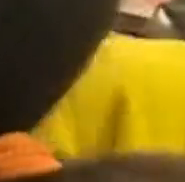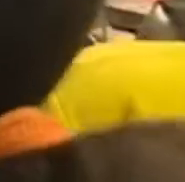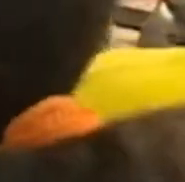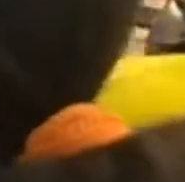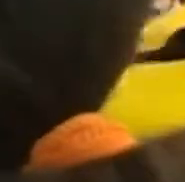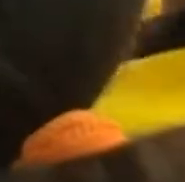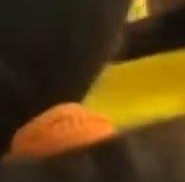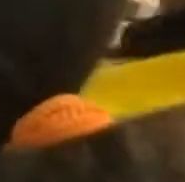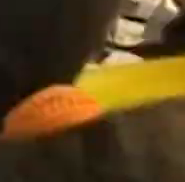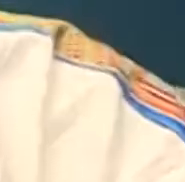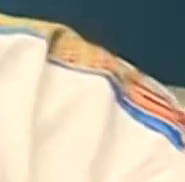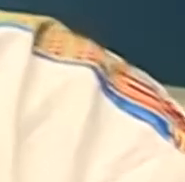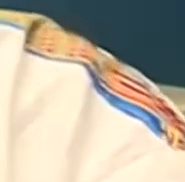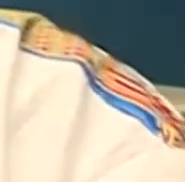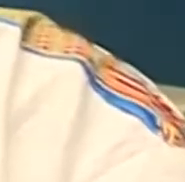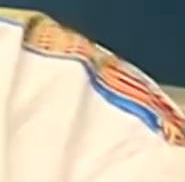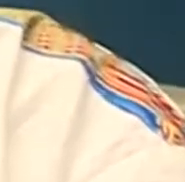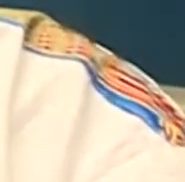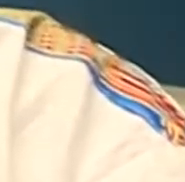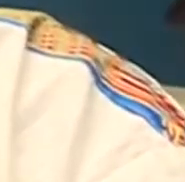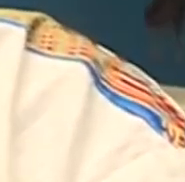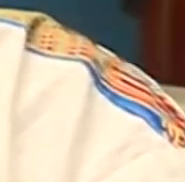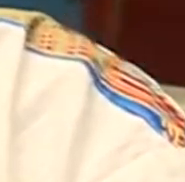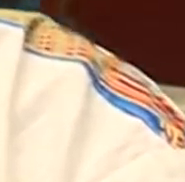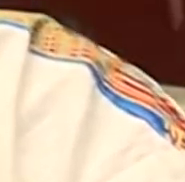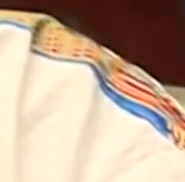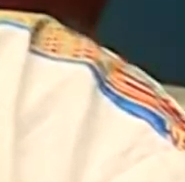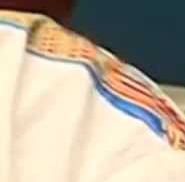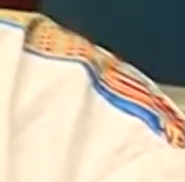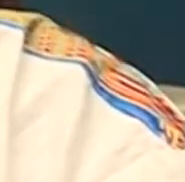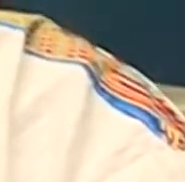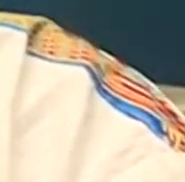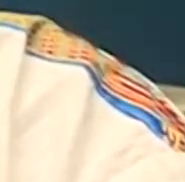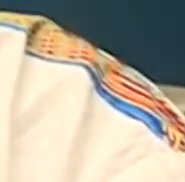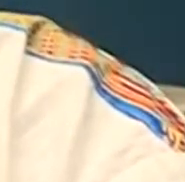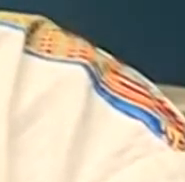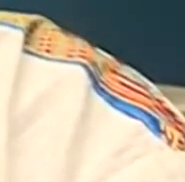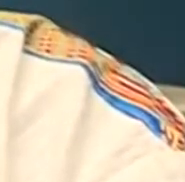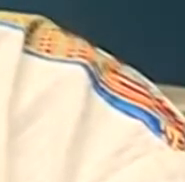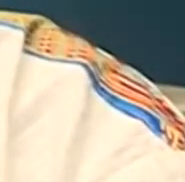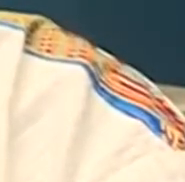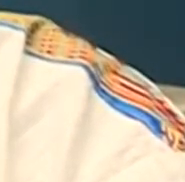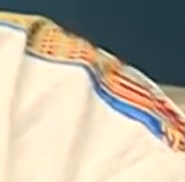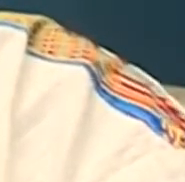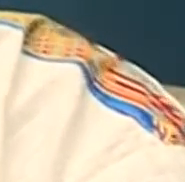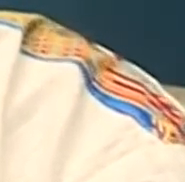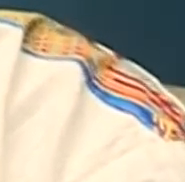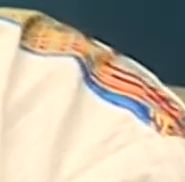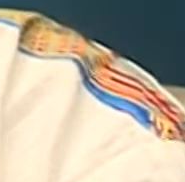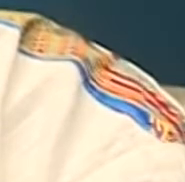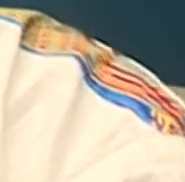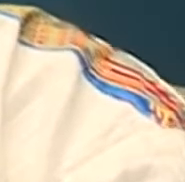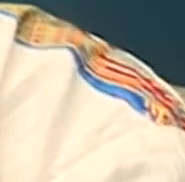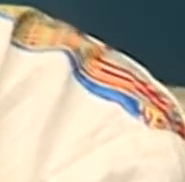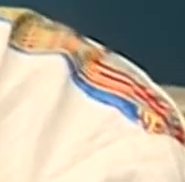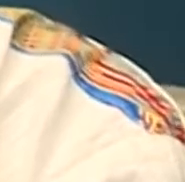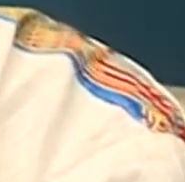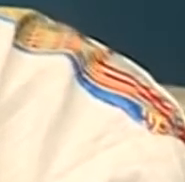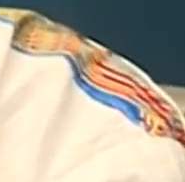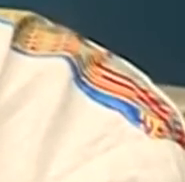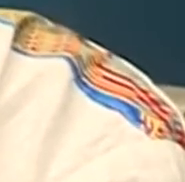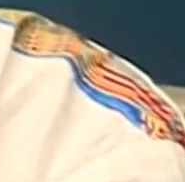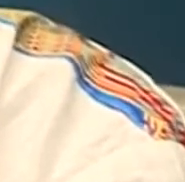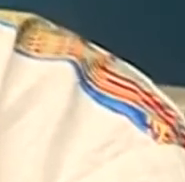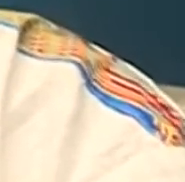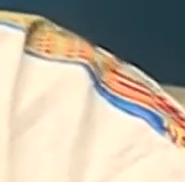man. I don't know, he's his man. But of course, there's a point I wanted to prove. And when I